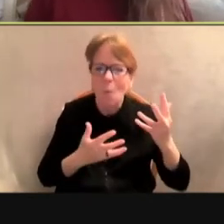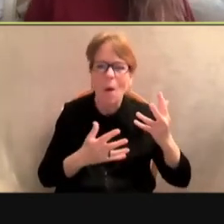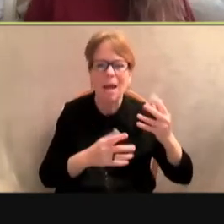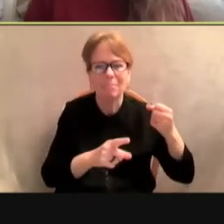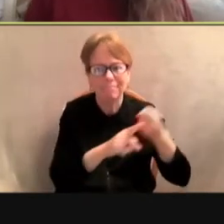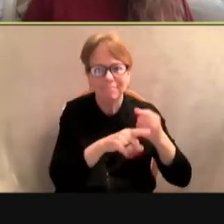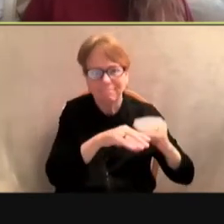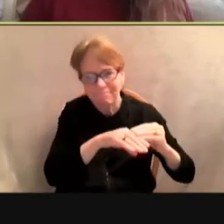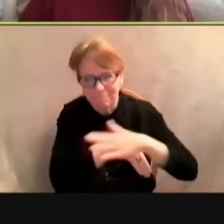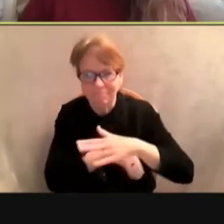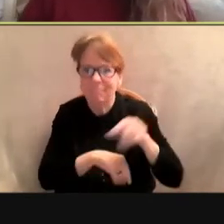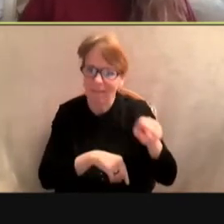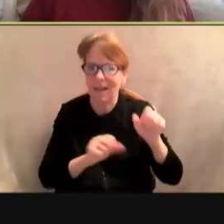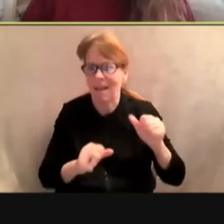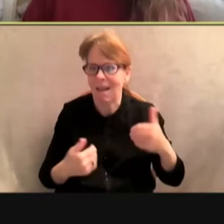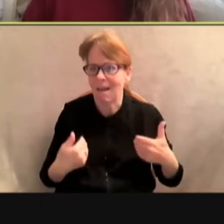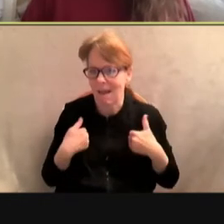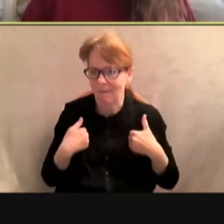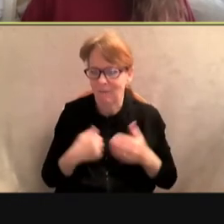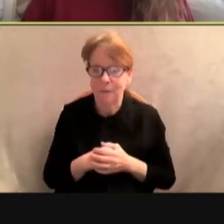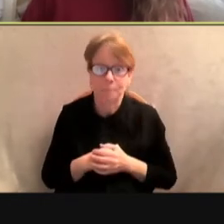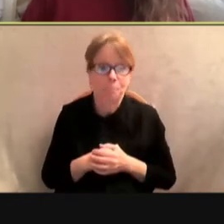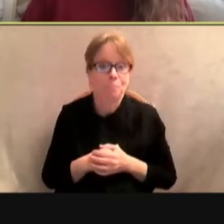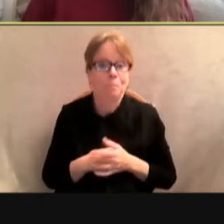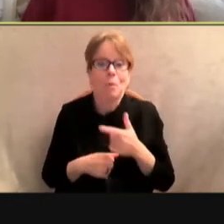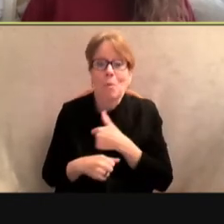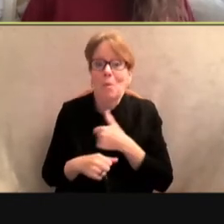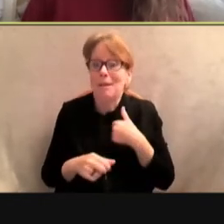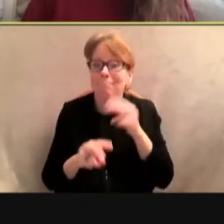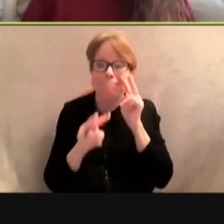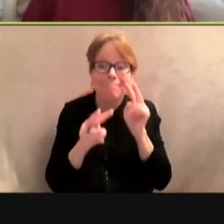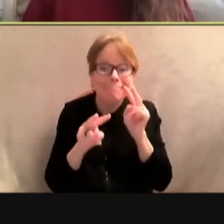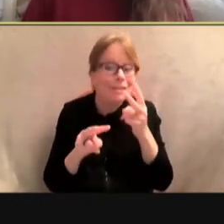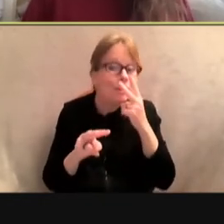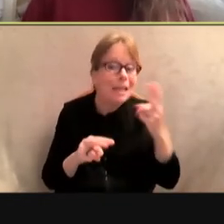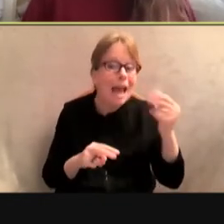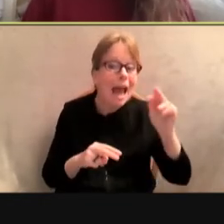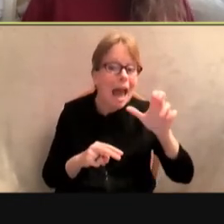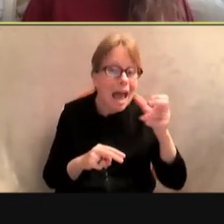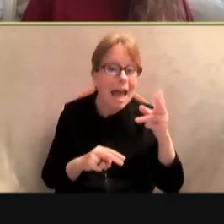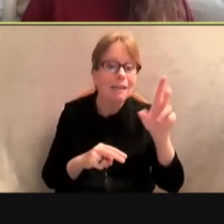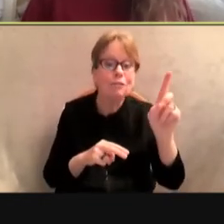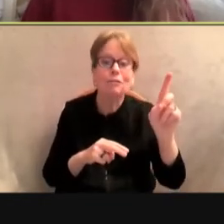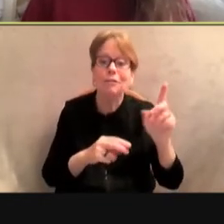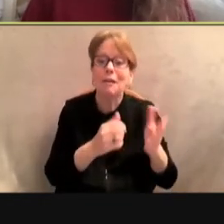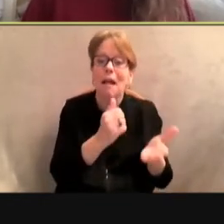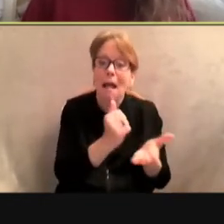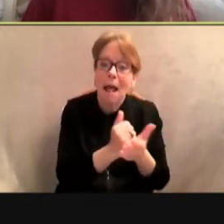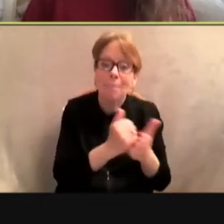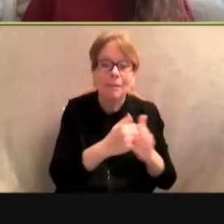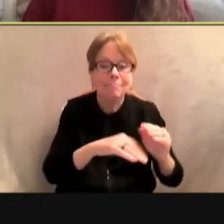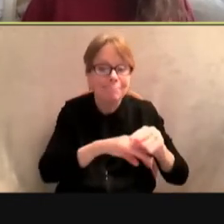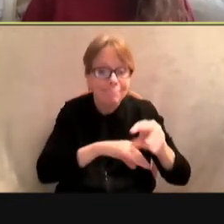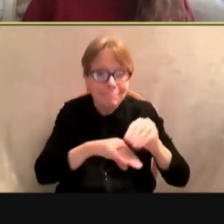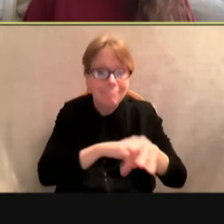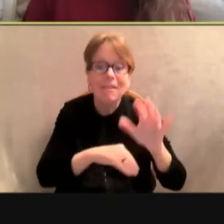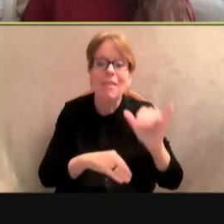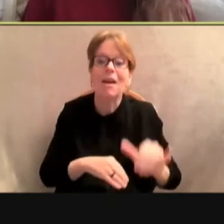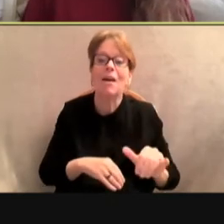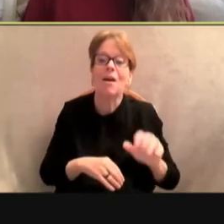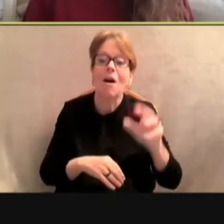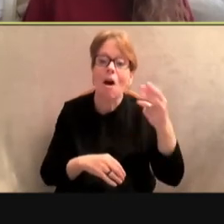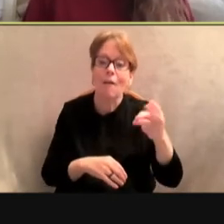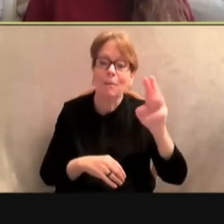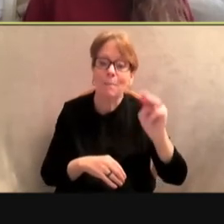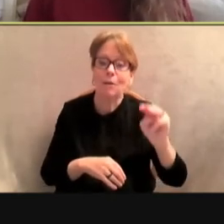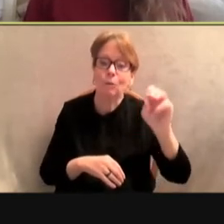and we are excited to see how Hatched will continue to reshape the culture at Harvard Medical School and Harvard School of Dental Medicine.